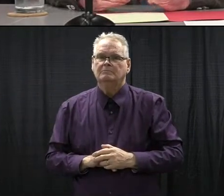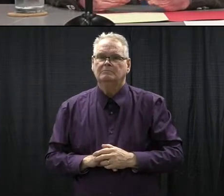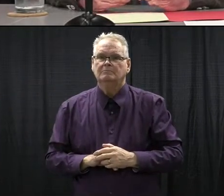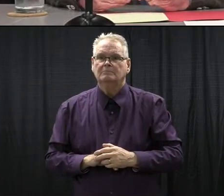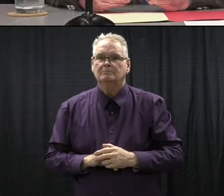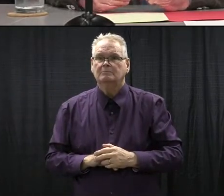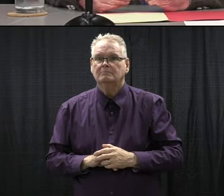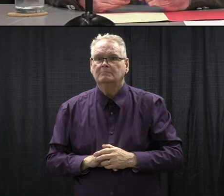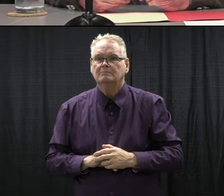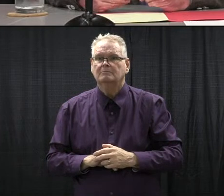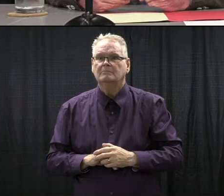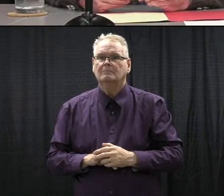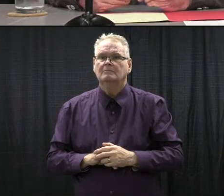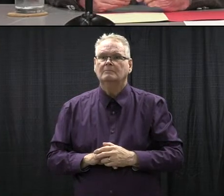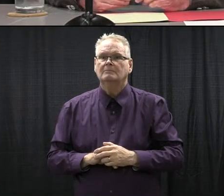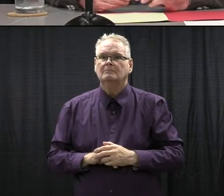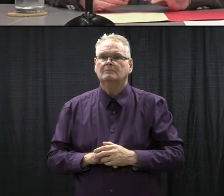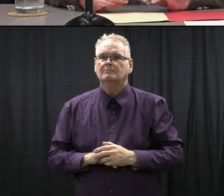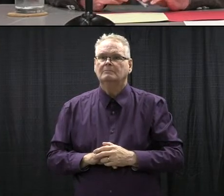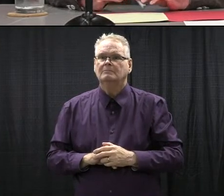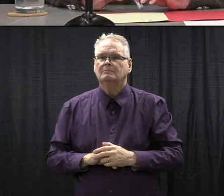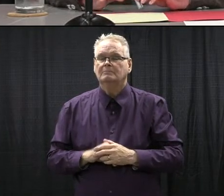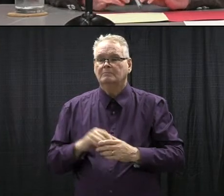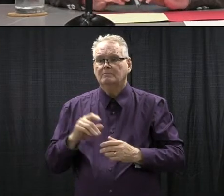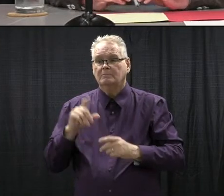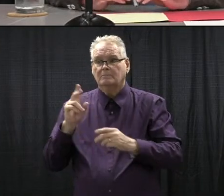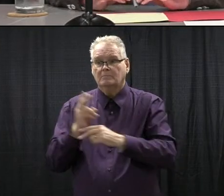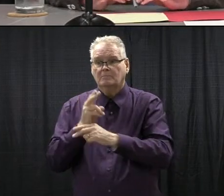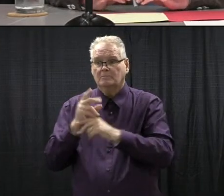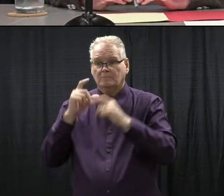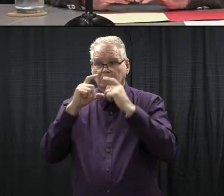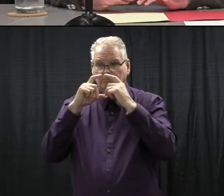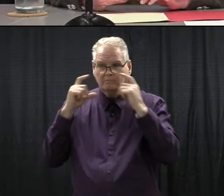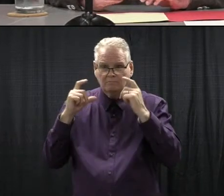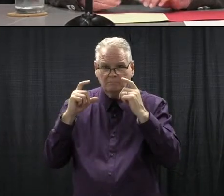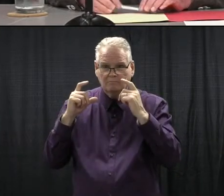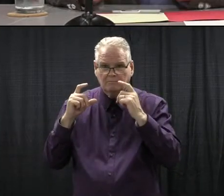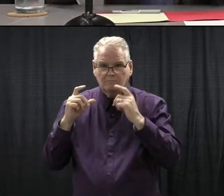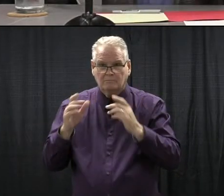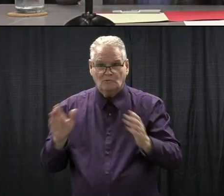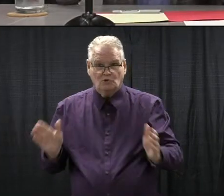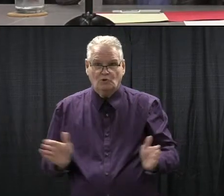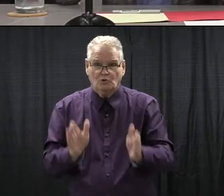received their shot, to go and get it. Has the province looked at doing a lottery similar to what other provinces have?